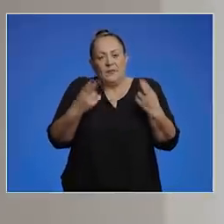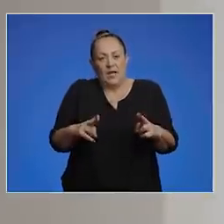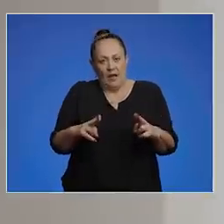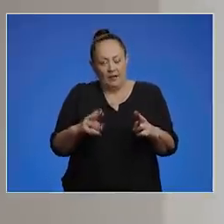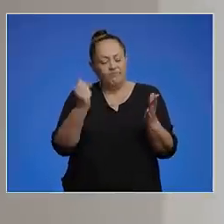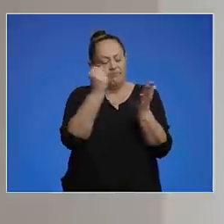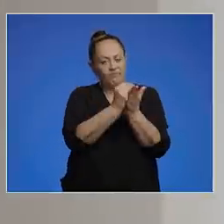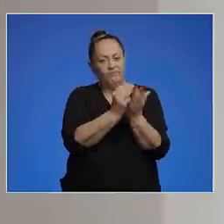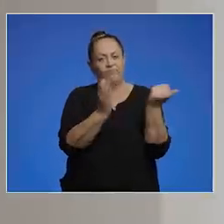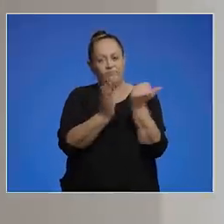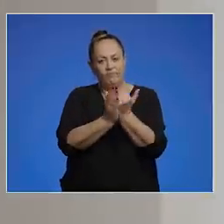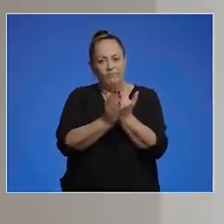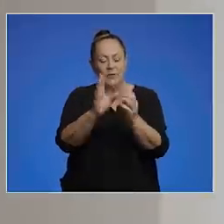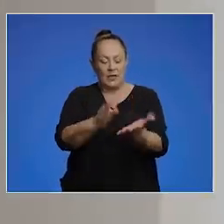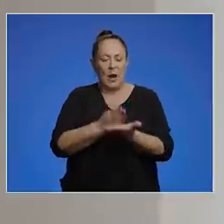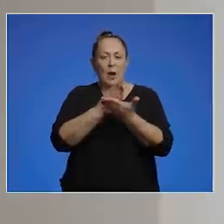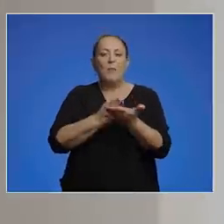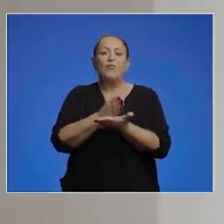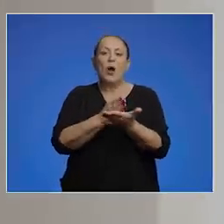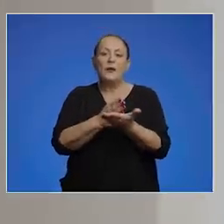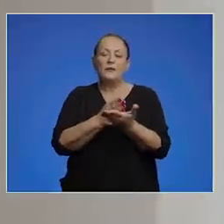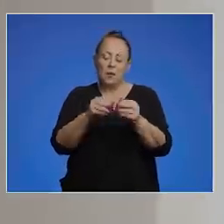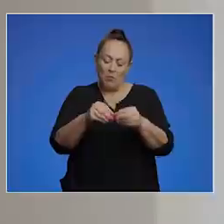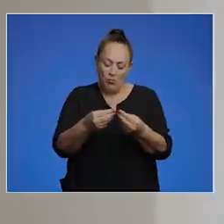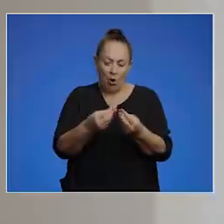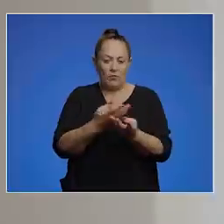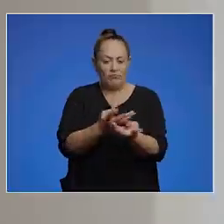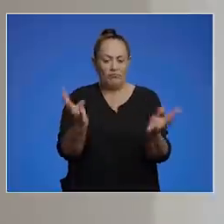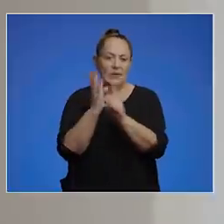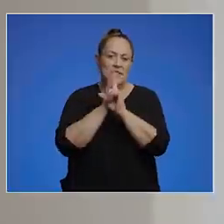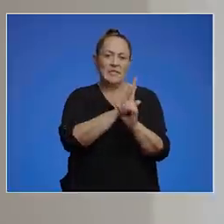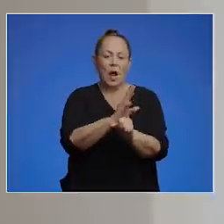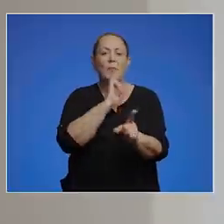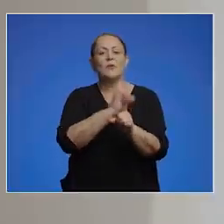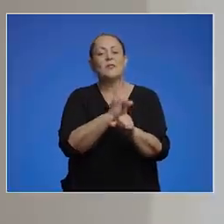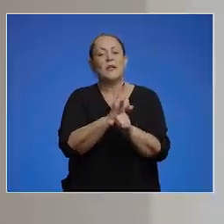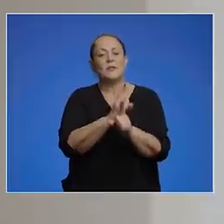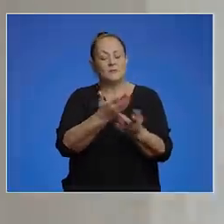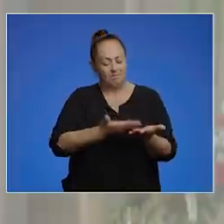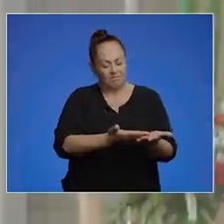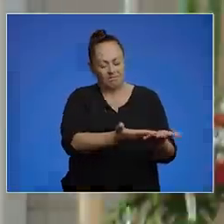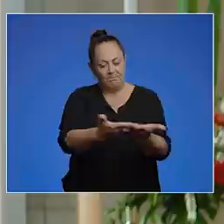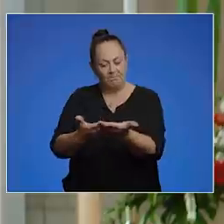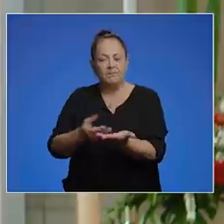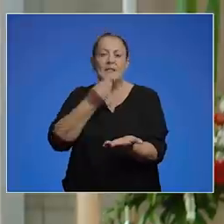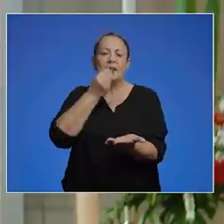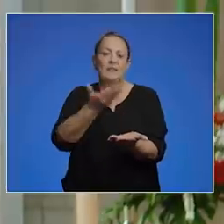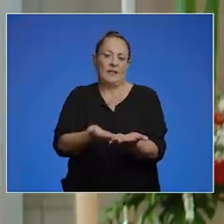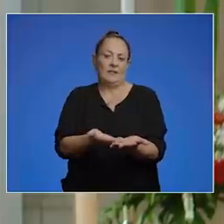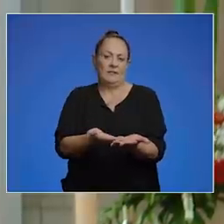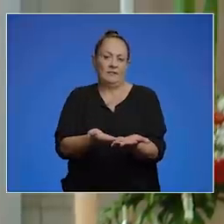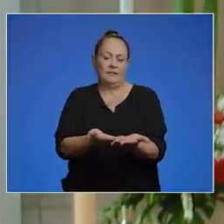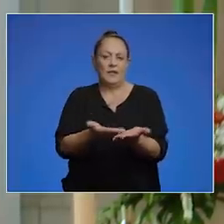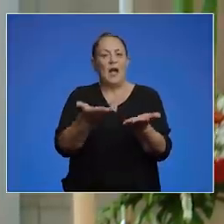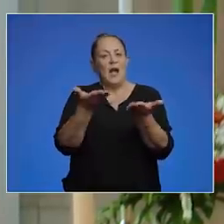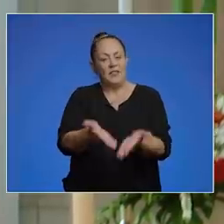into his passion, he took bread and, giving thanks, he broke it. Then he gave it to his disciples, saying, "Take this, all